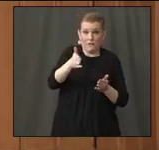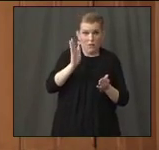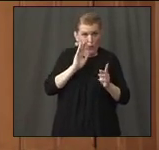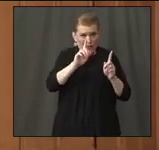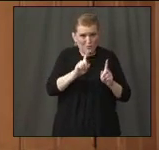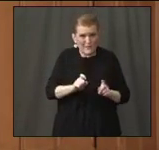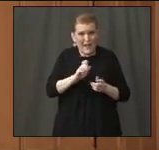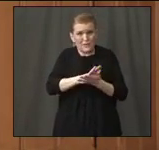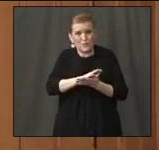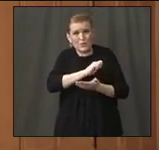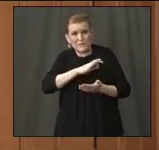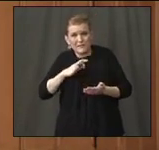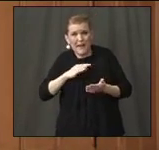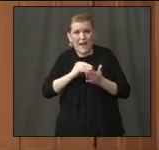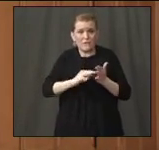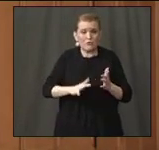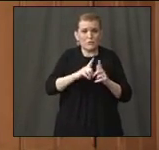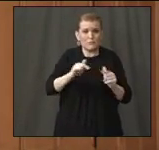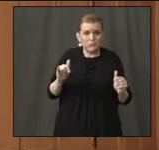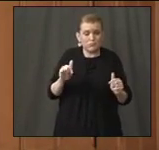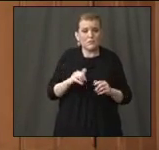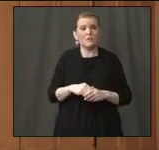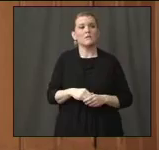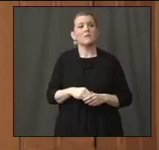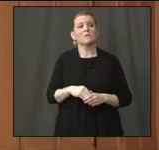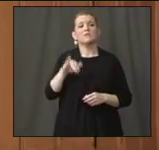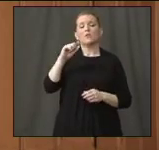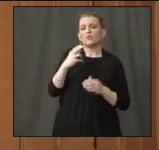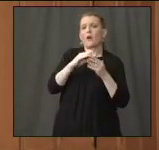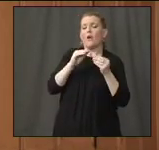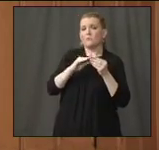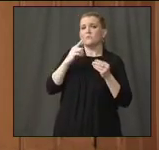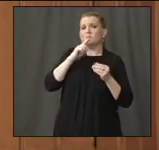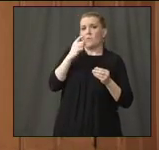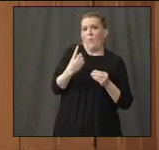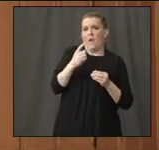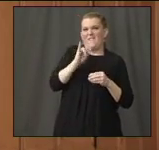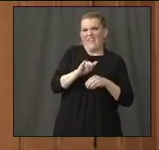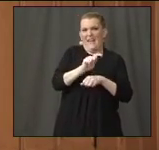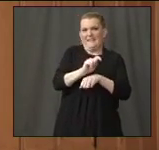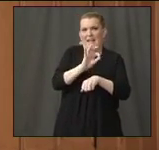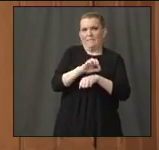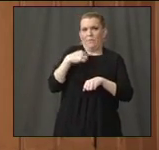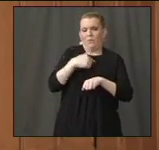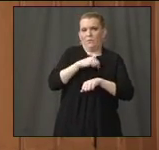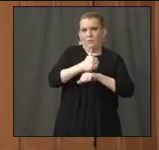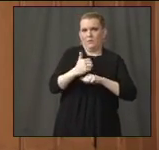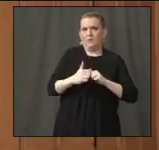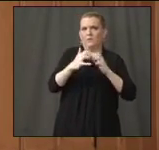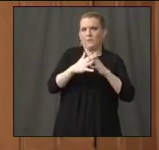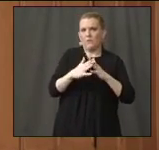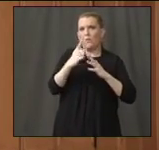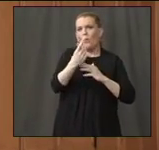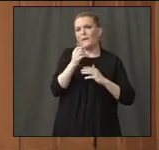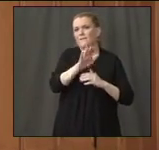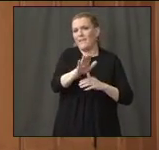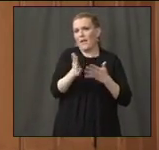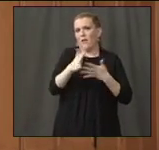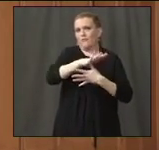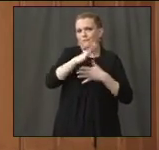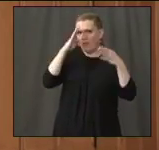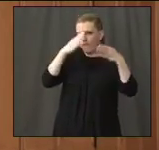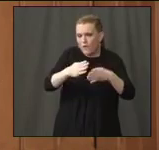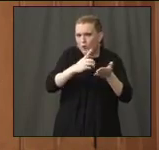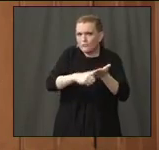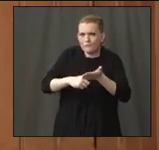around is the testing strategy. Who do we want to test? As the testing volumes that we have access to increase, who do we want to